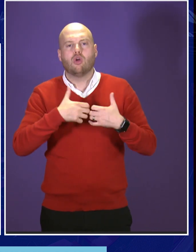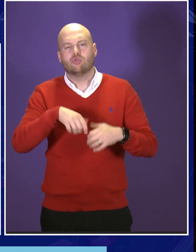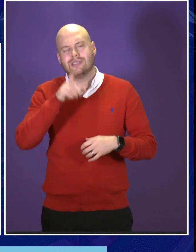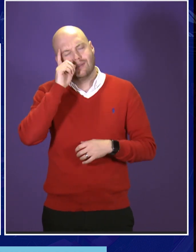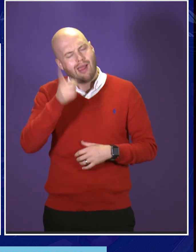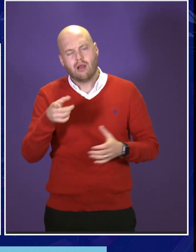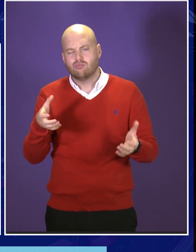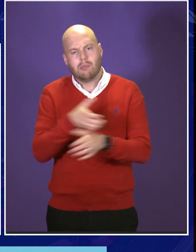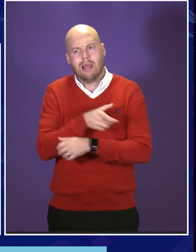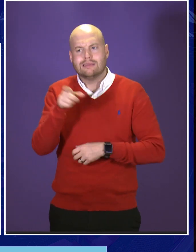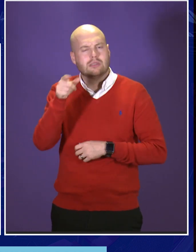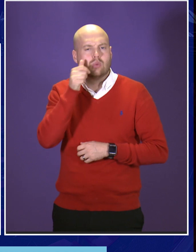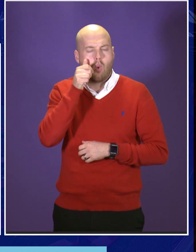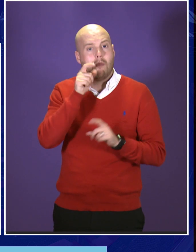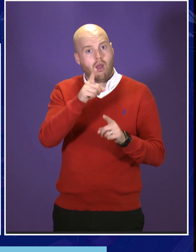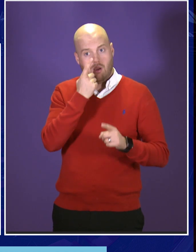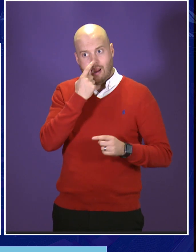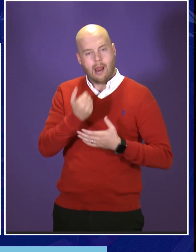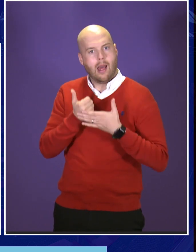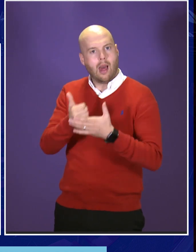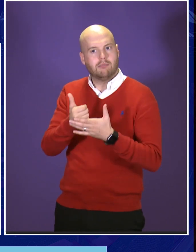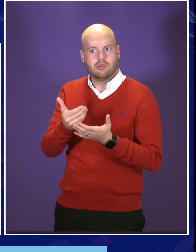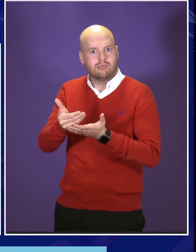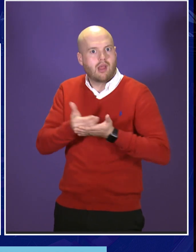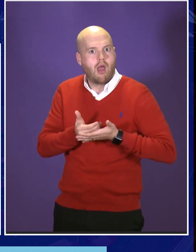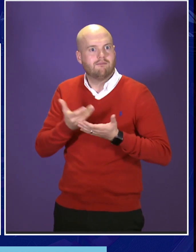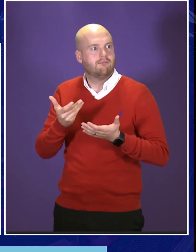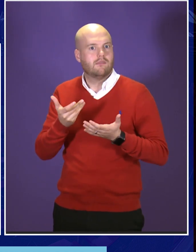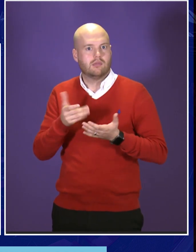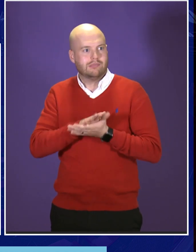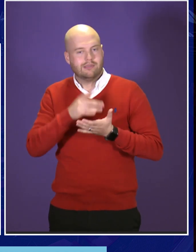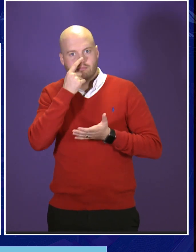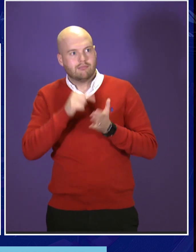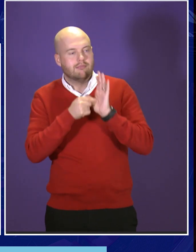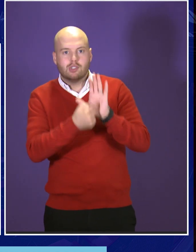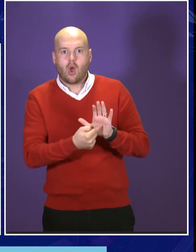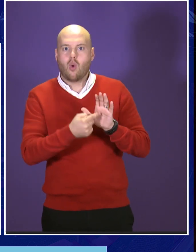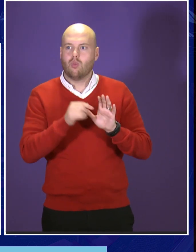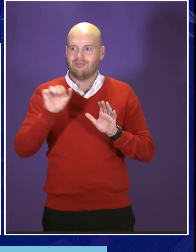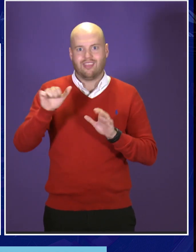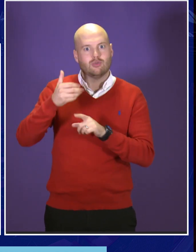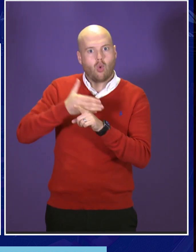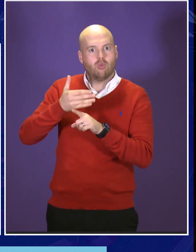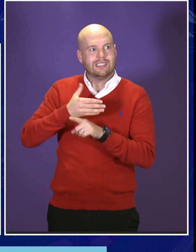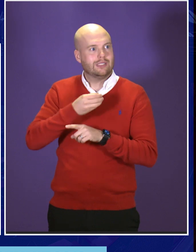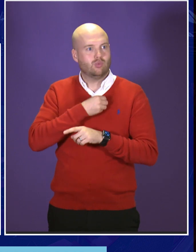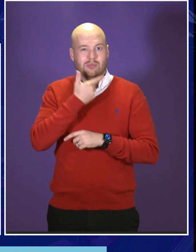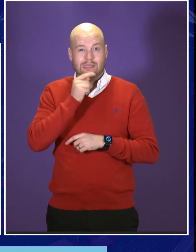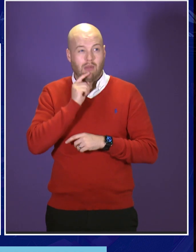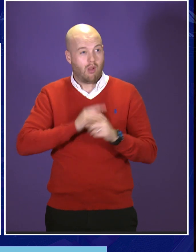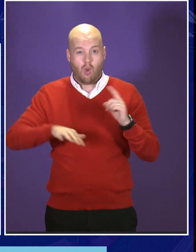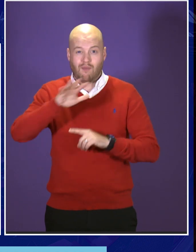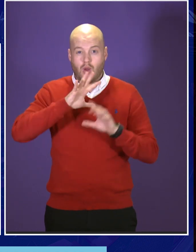can perhaps help to preserve them, to showcase them, and to at least represent those stories to institutions or to people around the